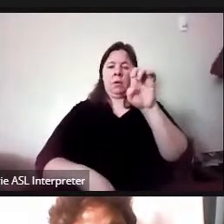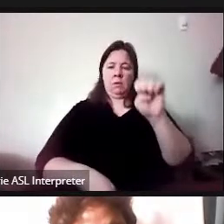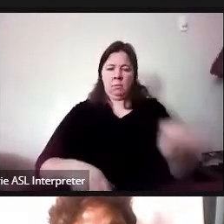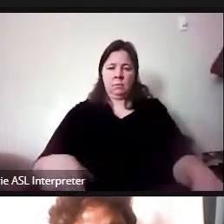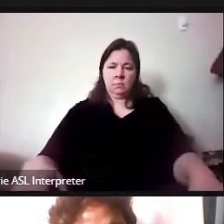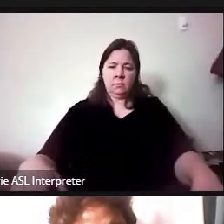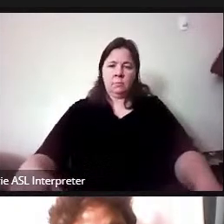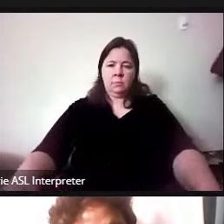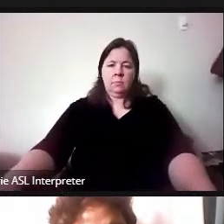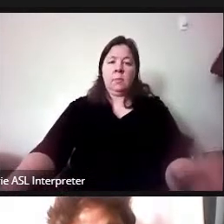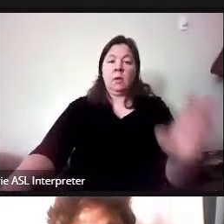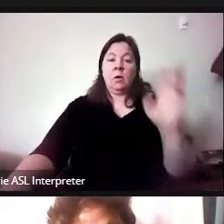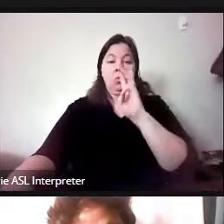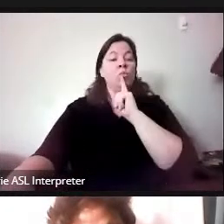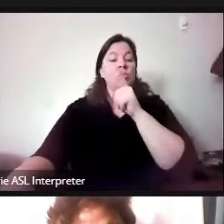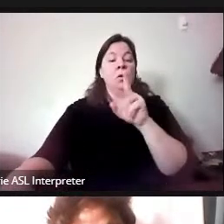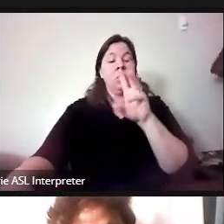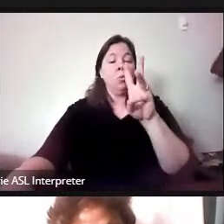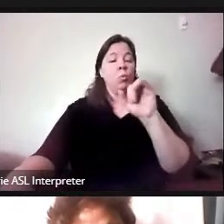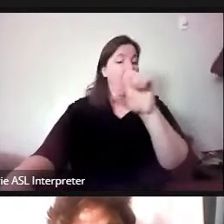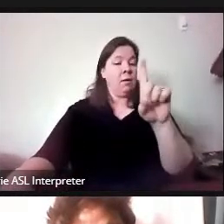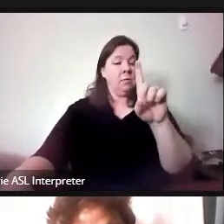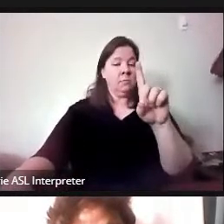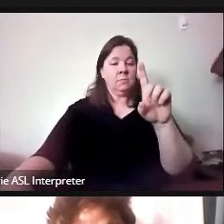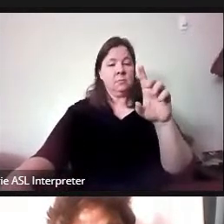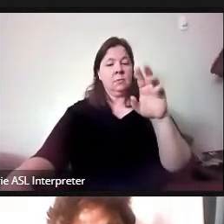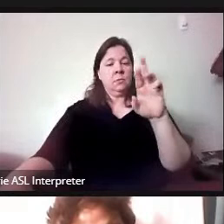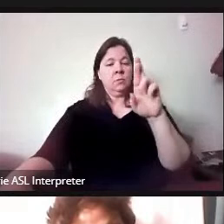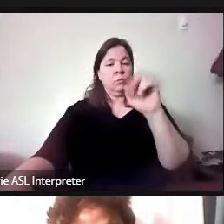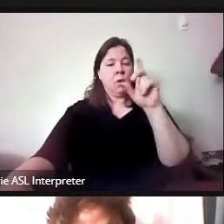And a wild ride it is.